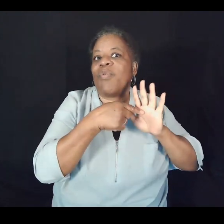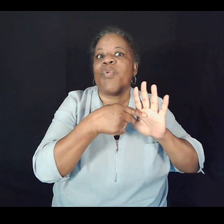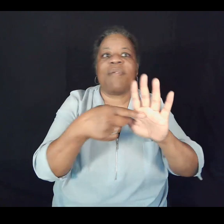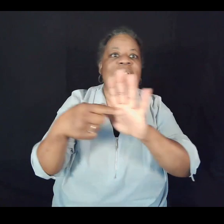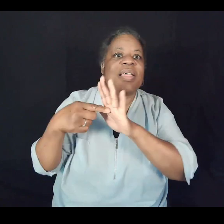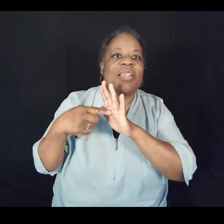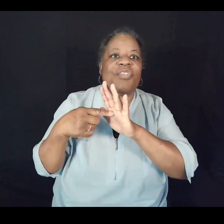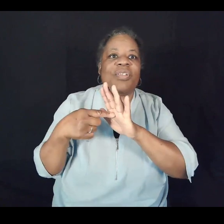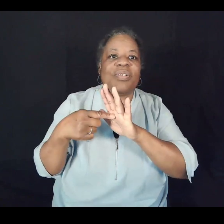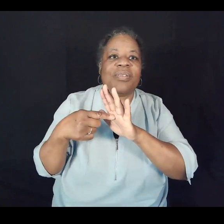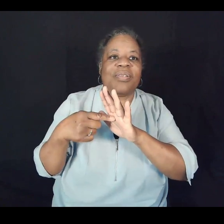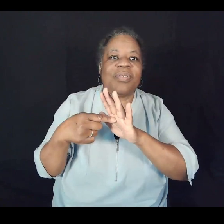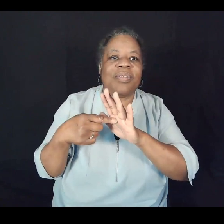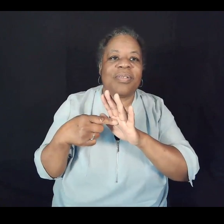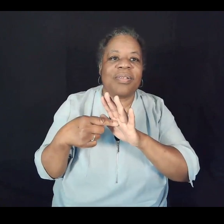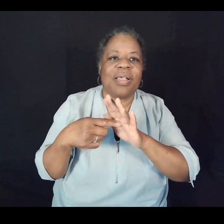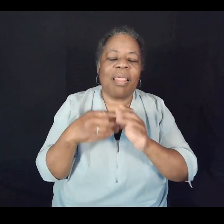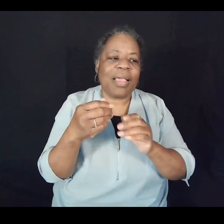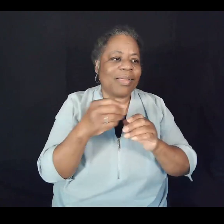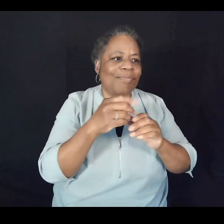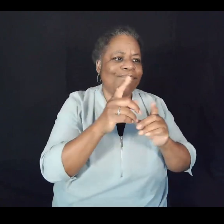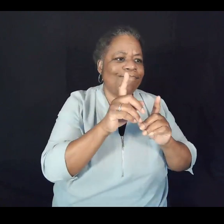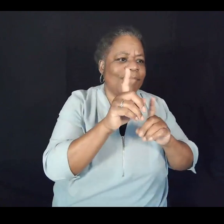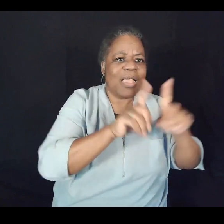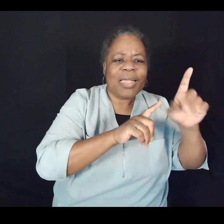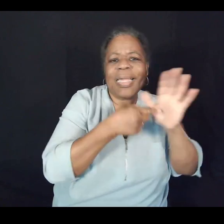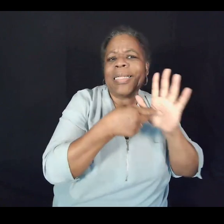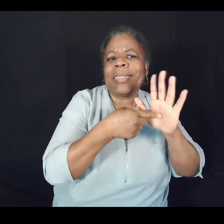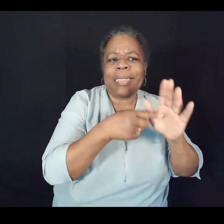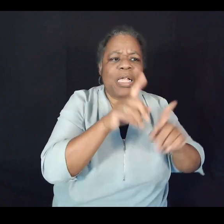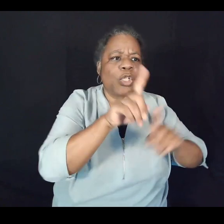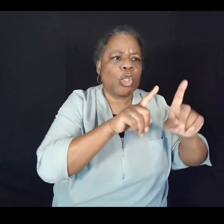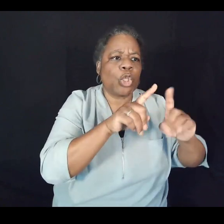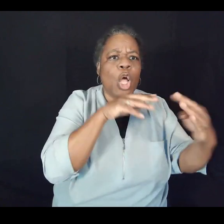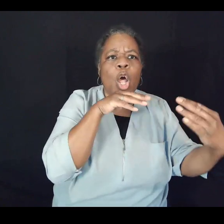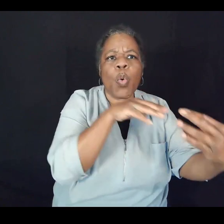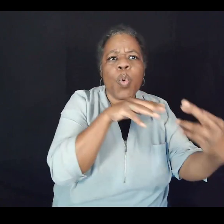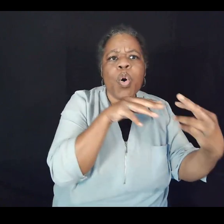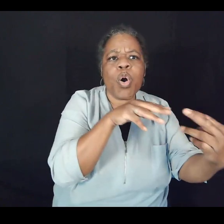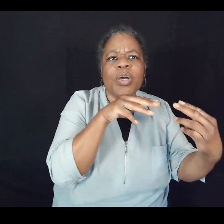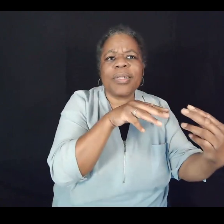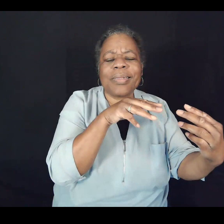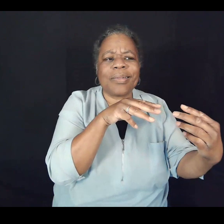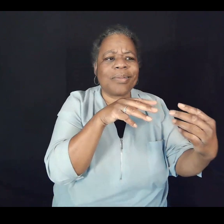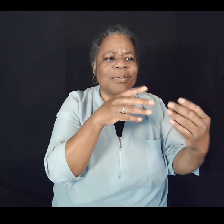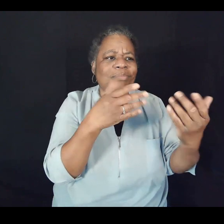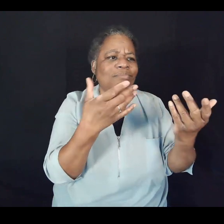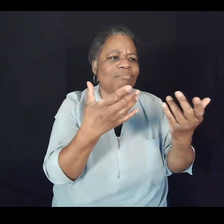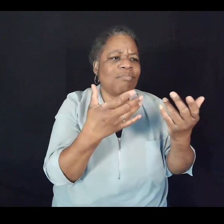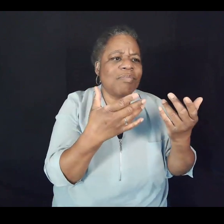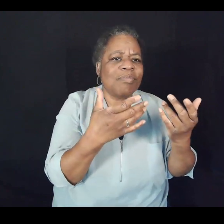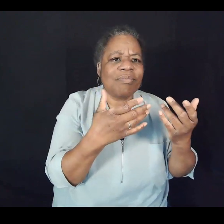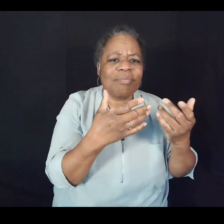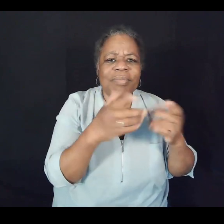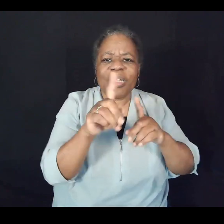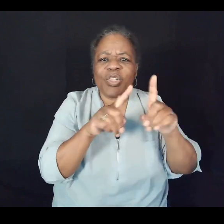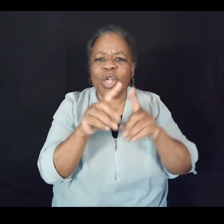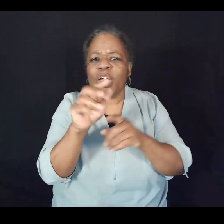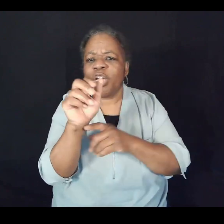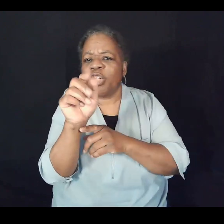today. You know, Star Wars tells us about the hero's journey a long time ago in a galaxy far, far away. Star Trek and The